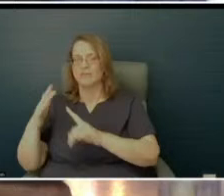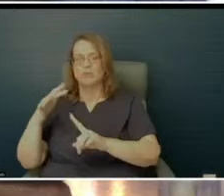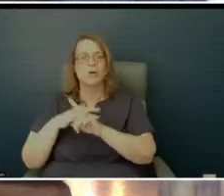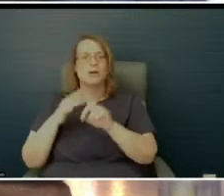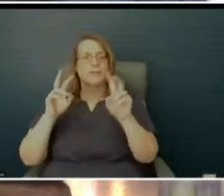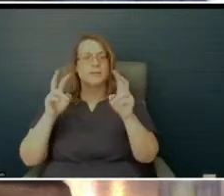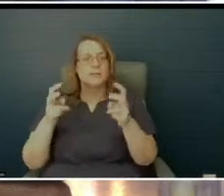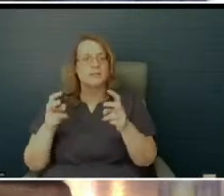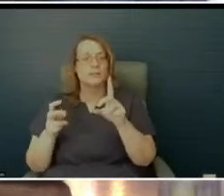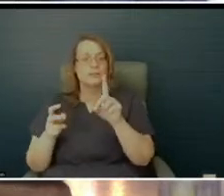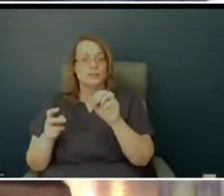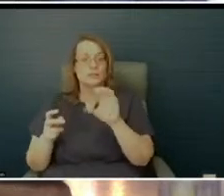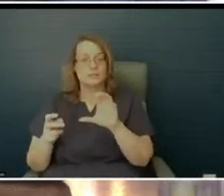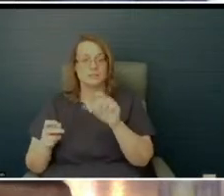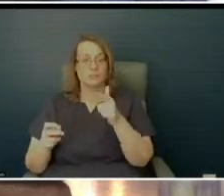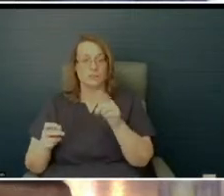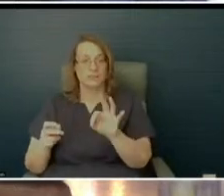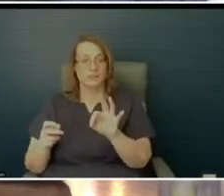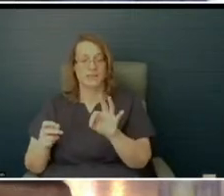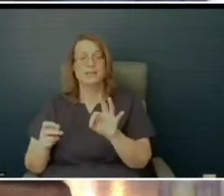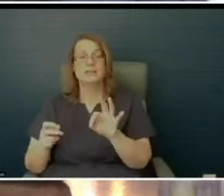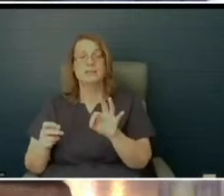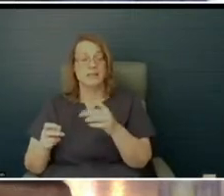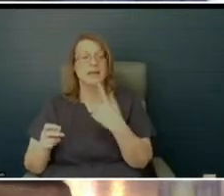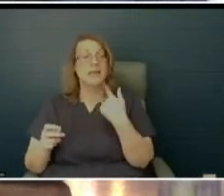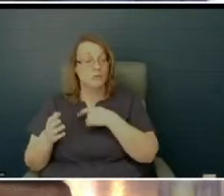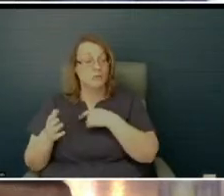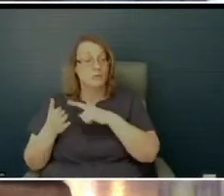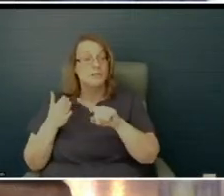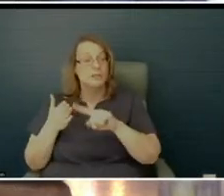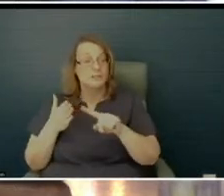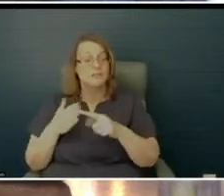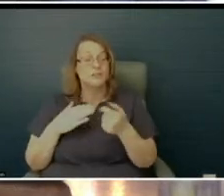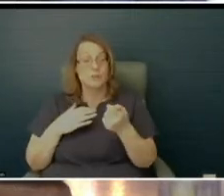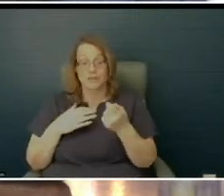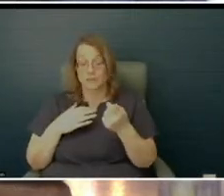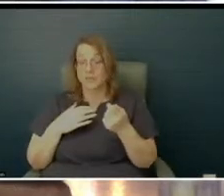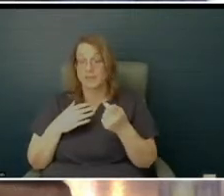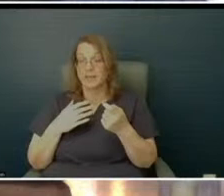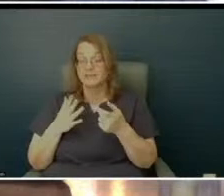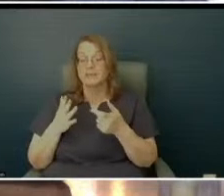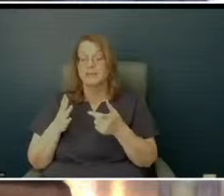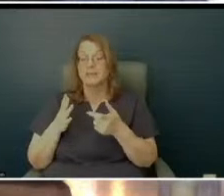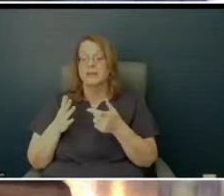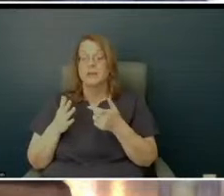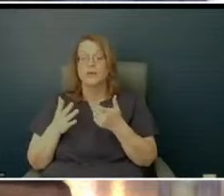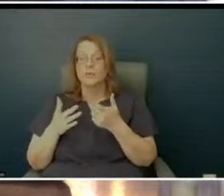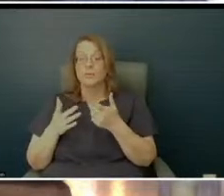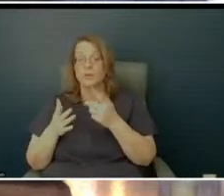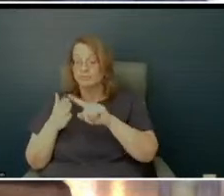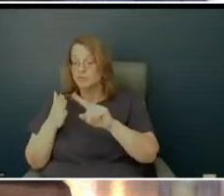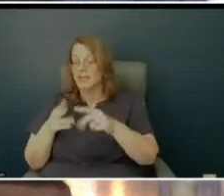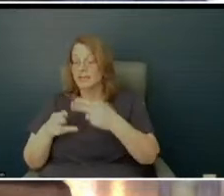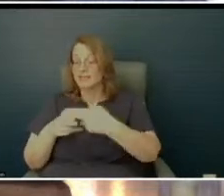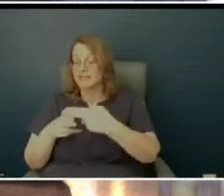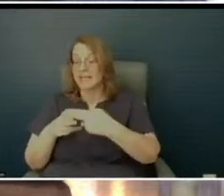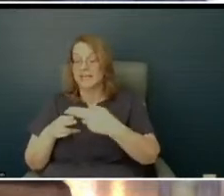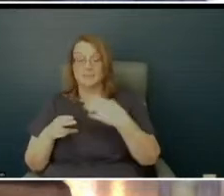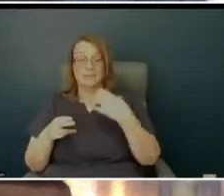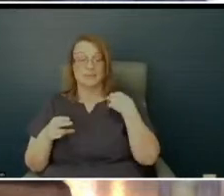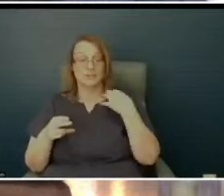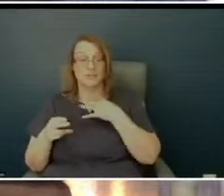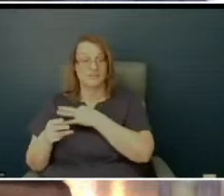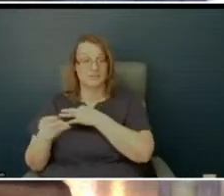29th, that we had looked into it a little bit. We had run the name that was provided to us by the Chief of Staff. I learned that that individual